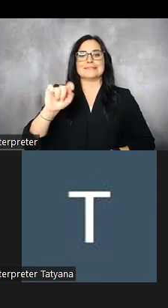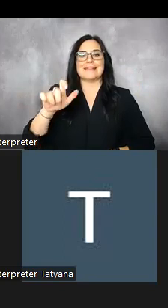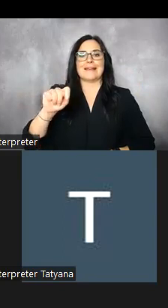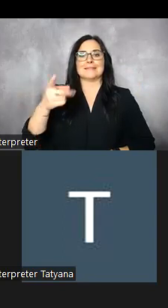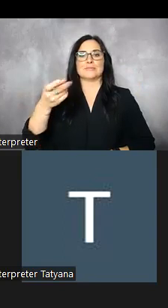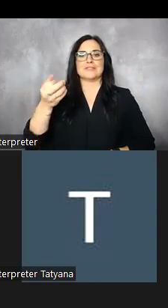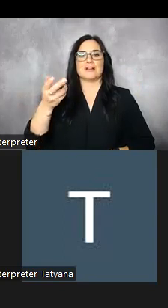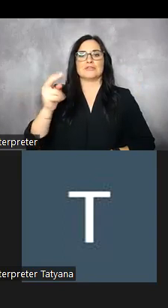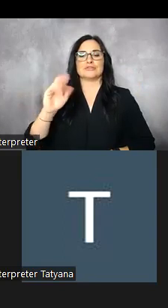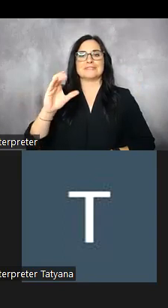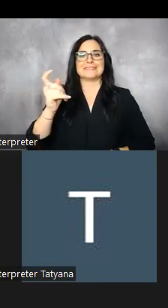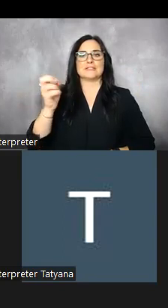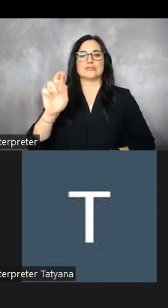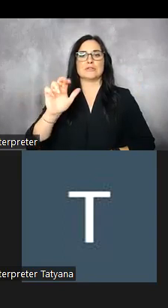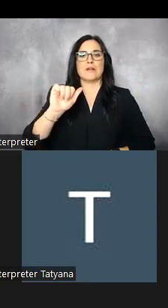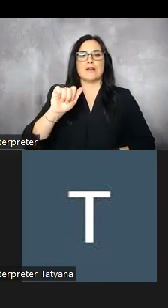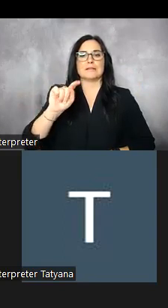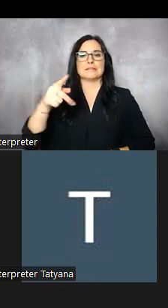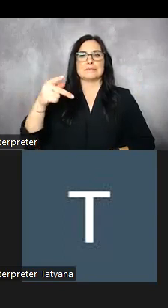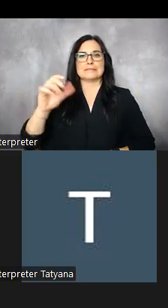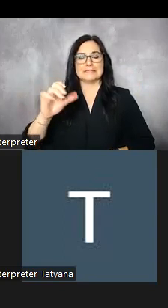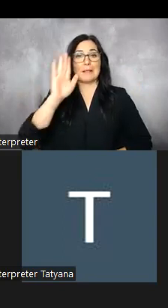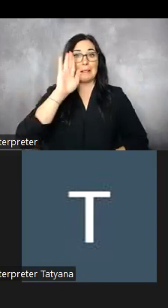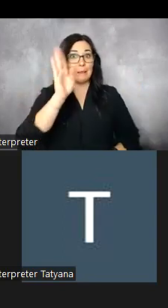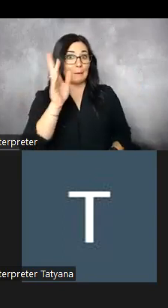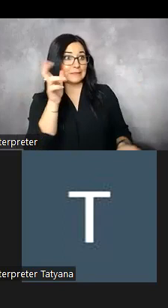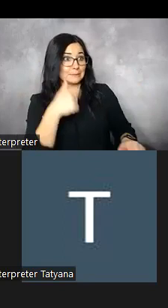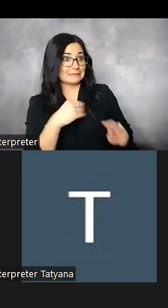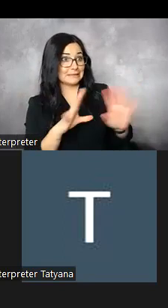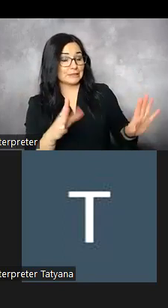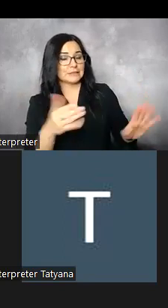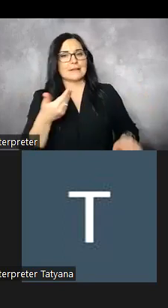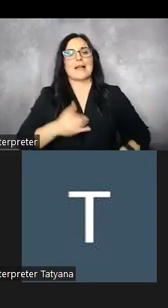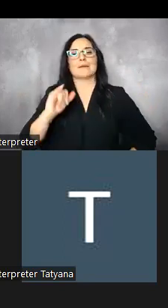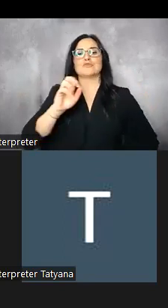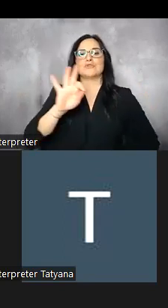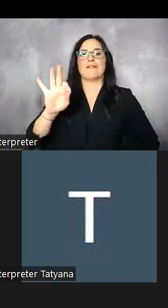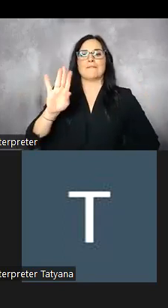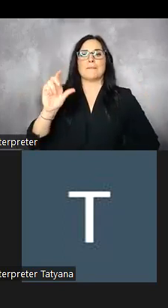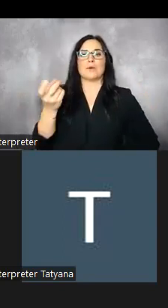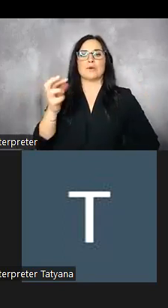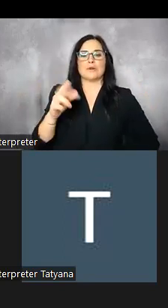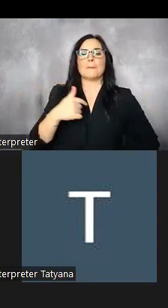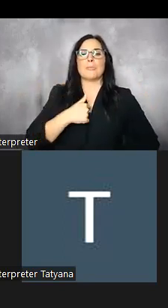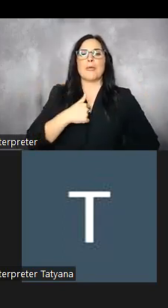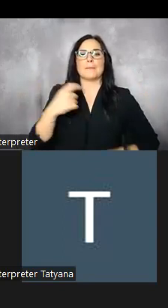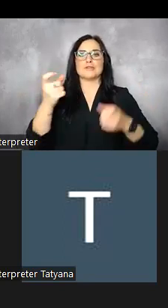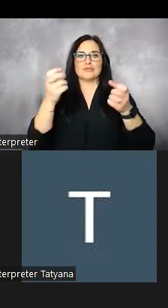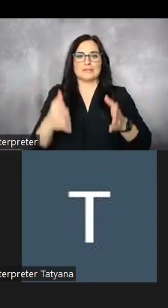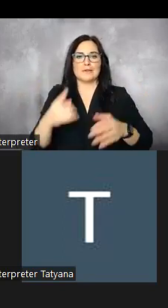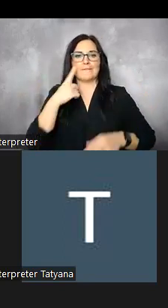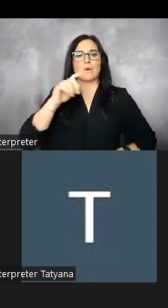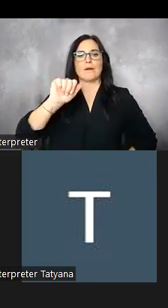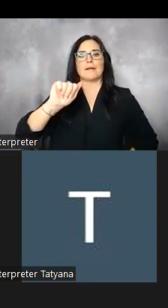Everybody can hear me, I hope. My name is Jeff Baugher. I'm the ATPC director, which is the Alternate Text Production Center of